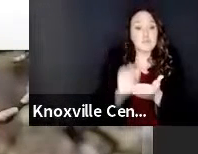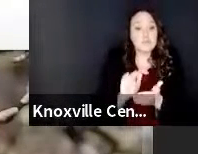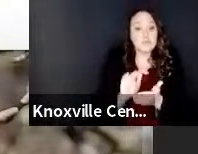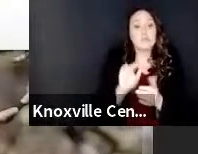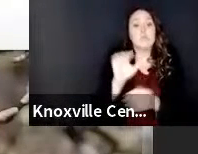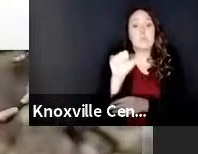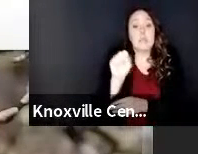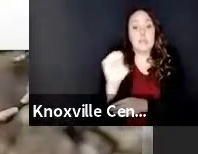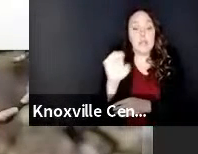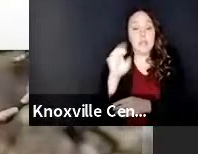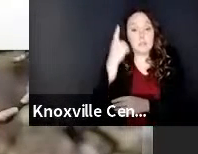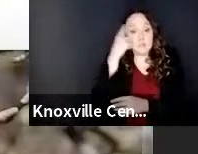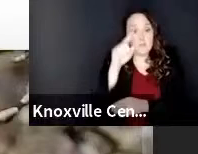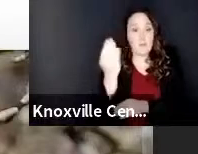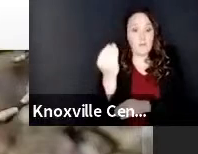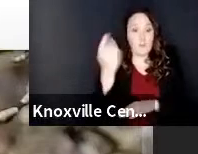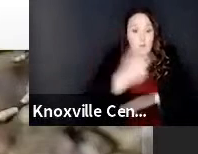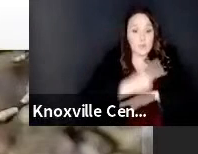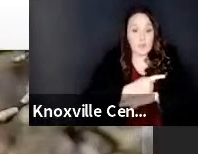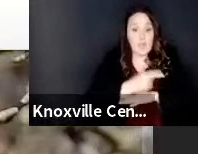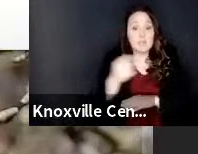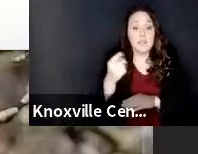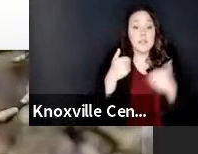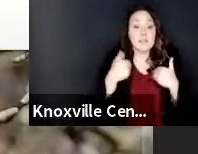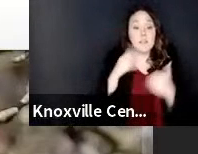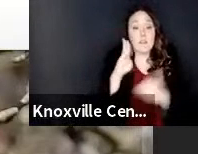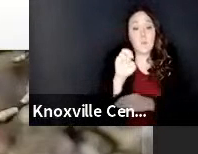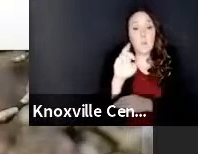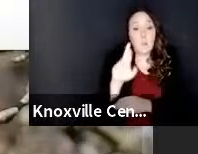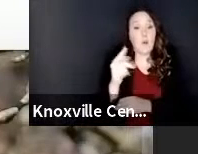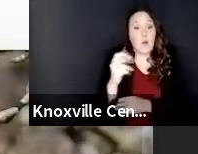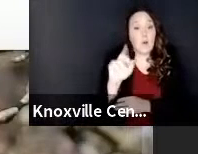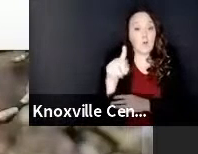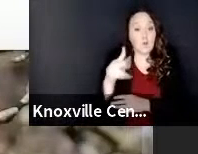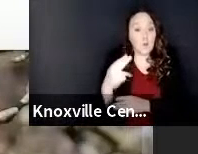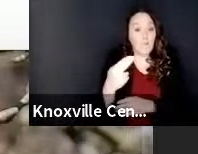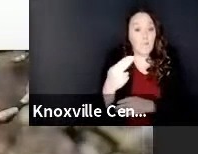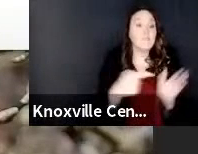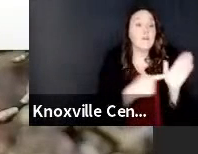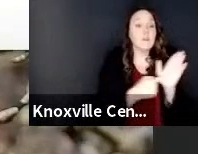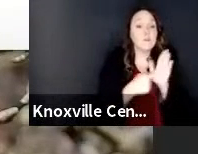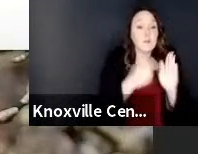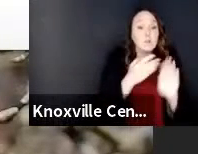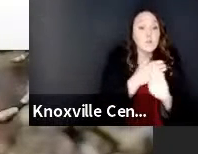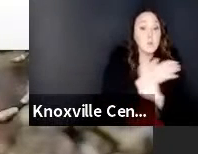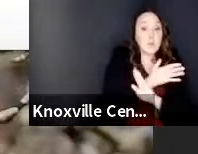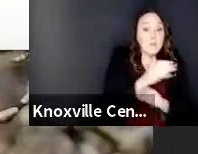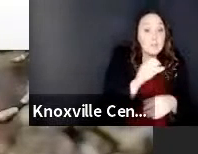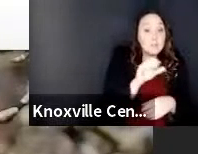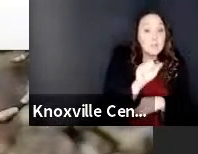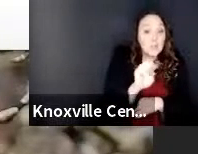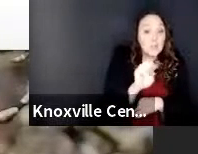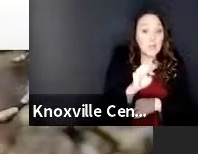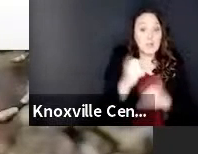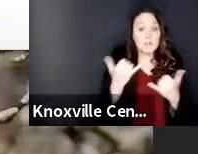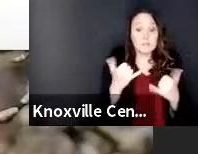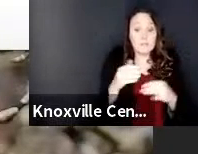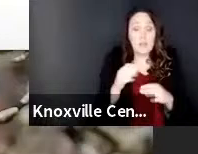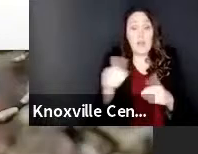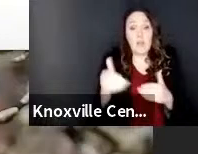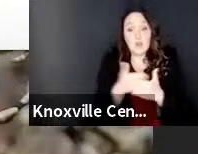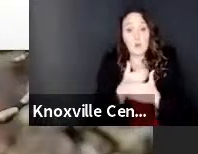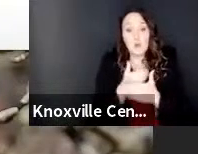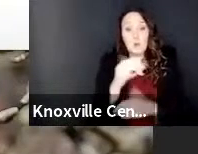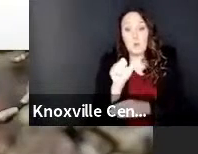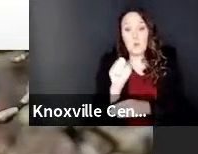this benchmark, we have a bar graph that shows previous cases, new cases, and the growth rate over time. Over this